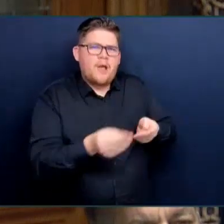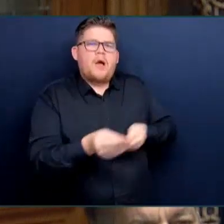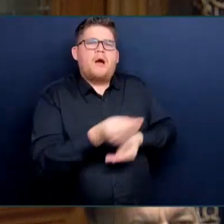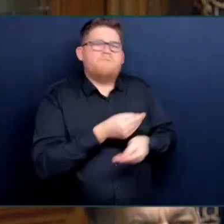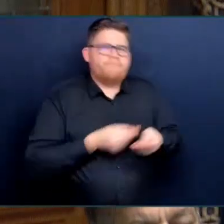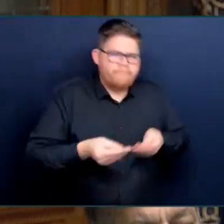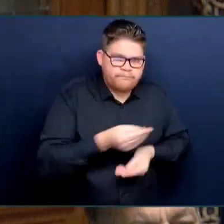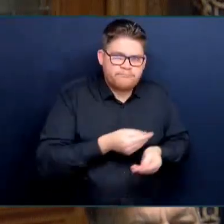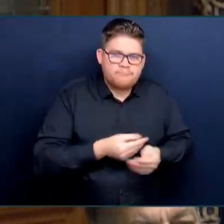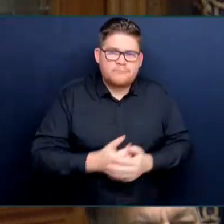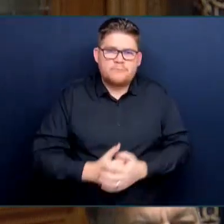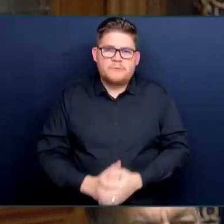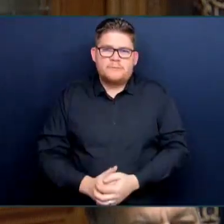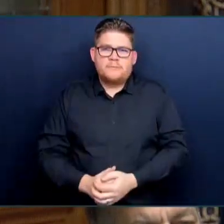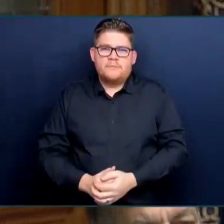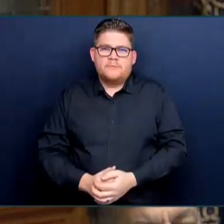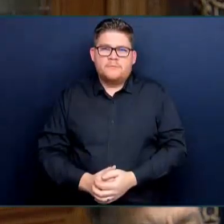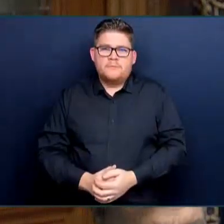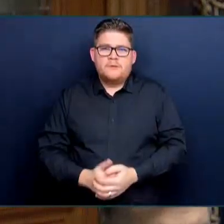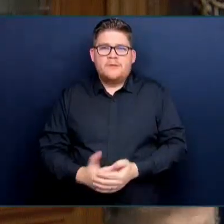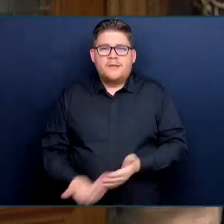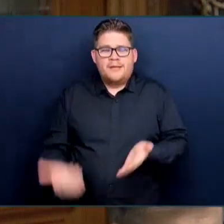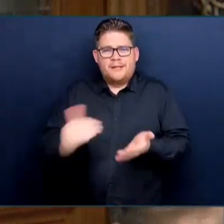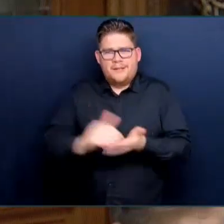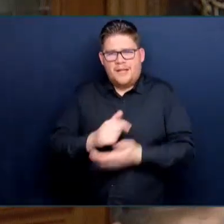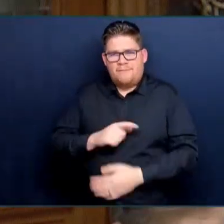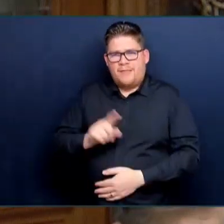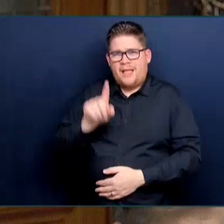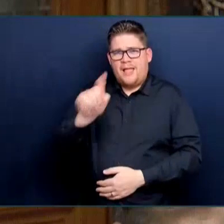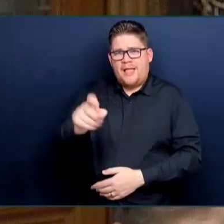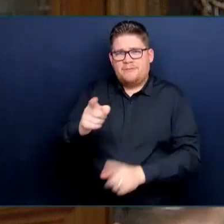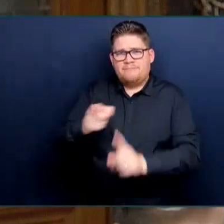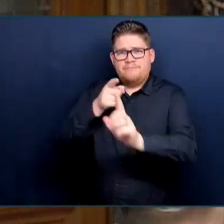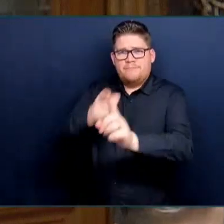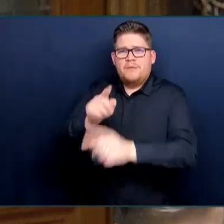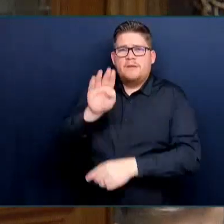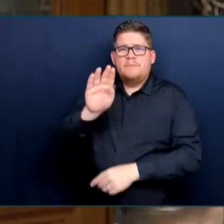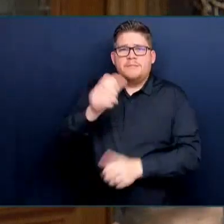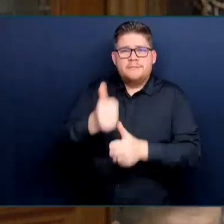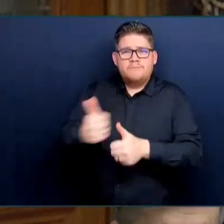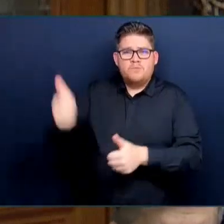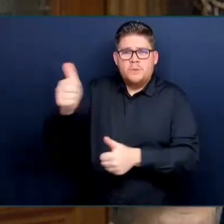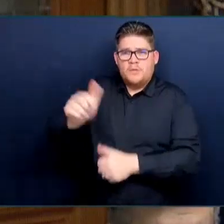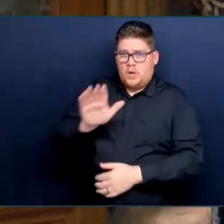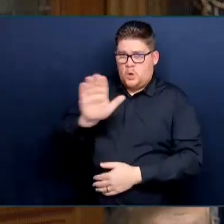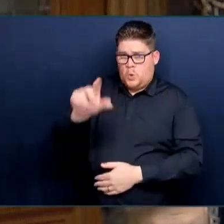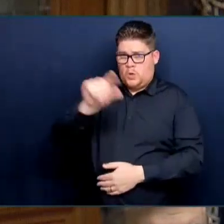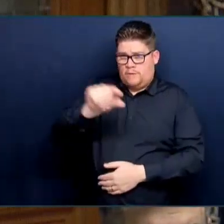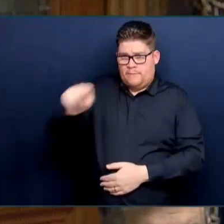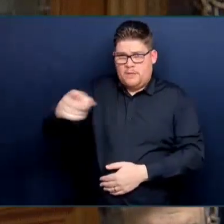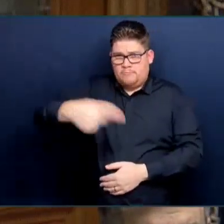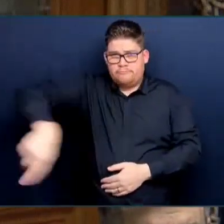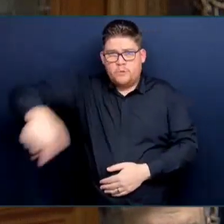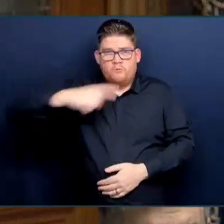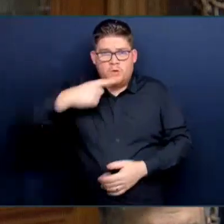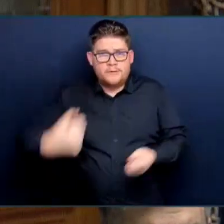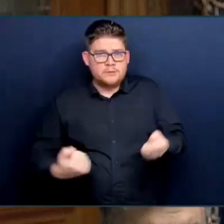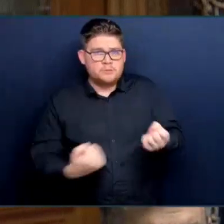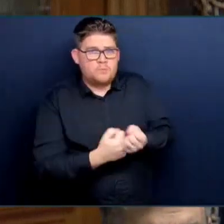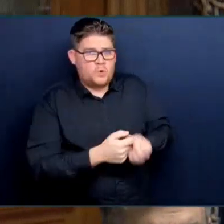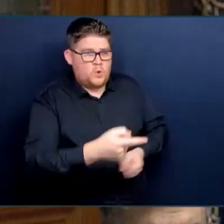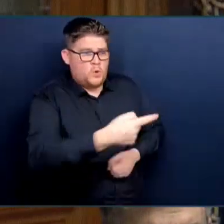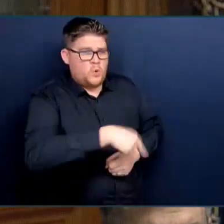Speaker, again is to the Premier. Will his government support the people who need it the most by increasing BC's disability rates